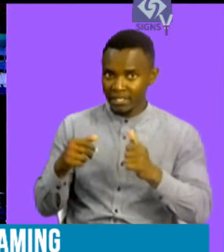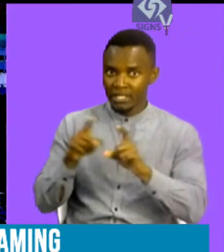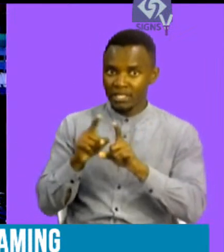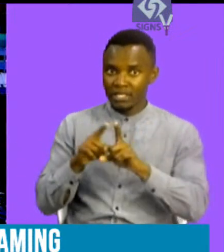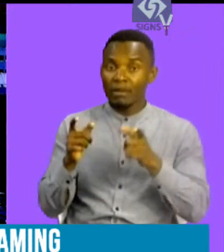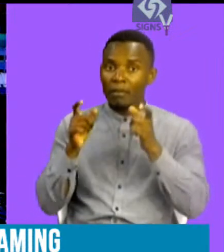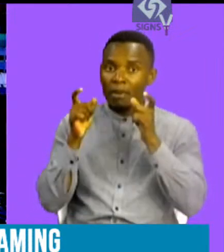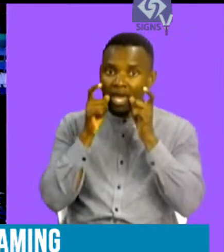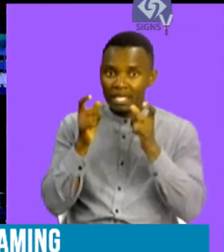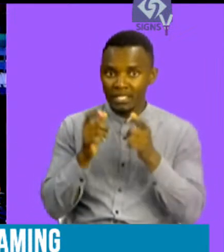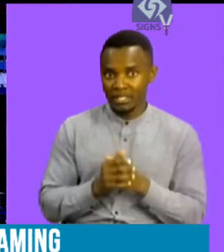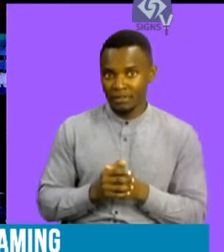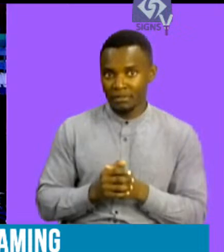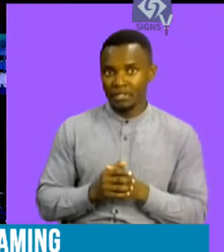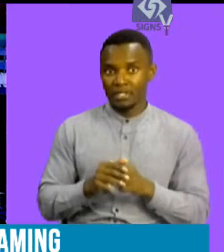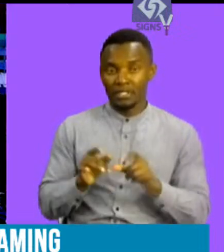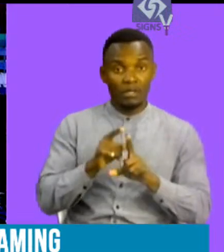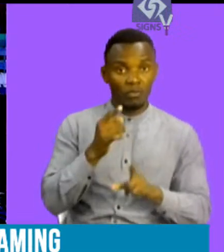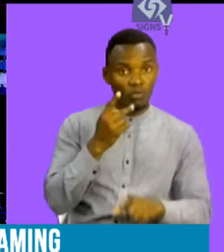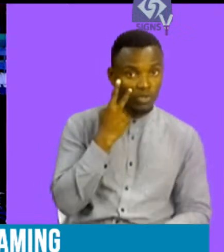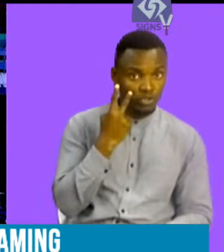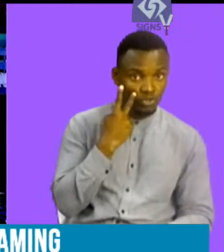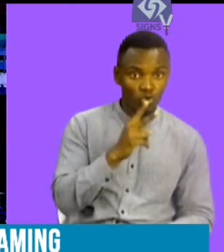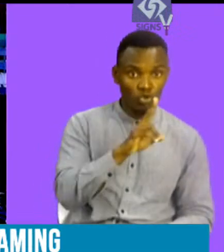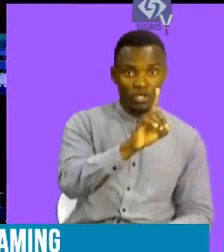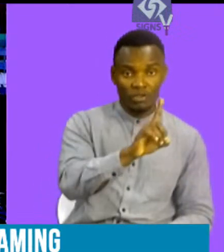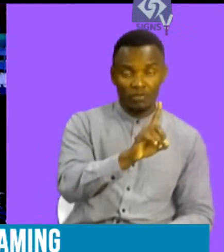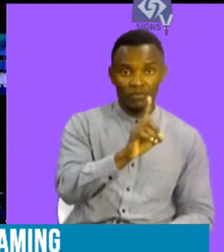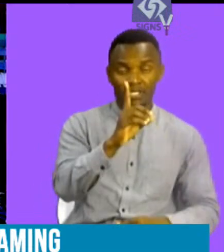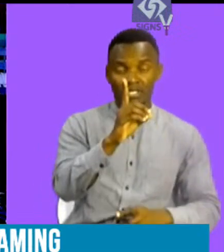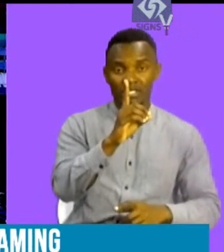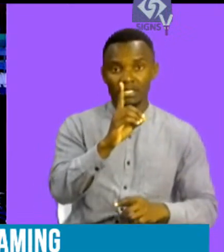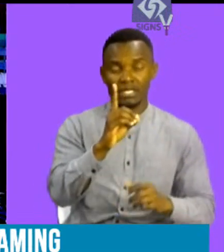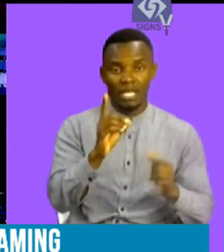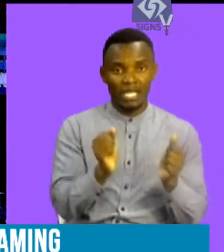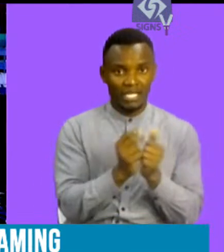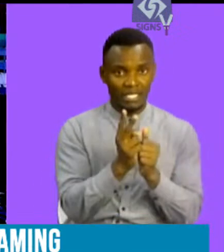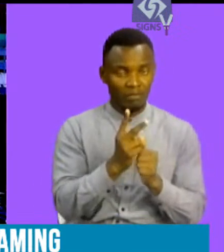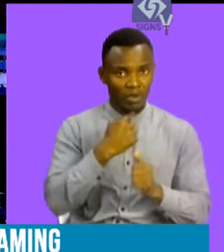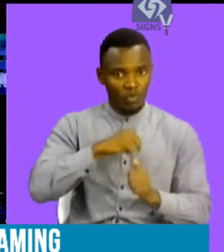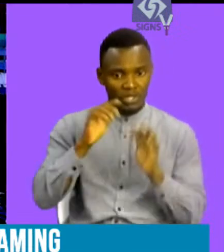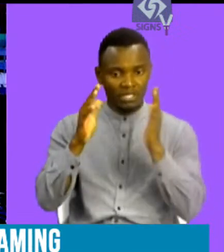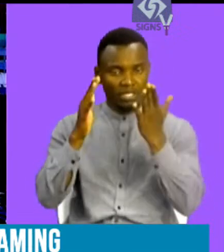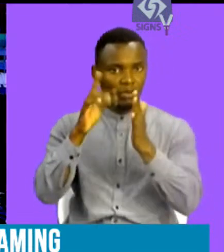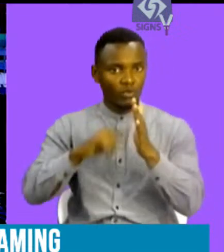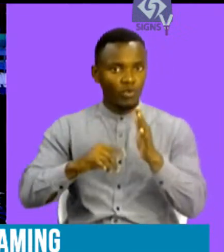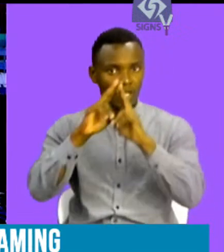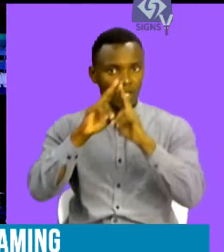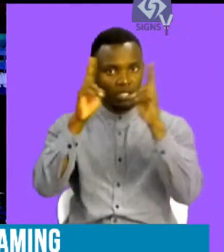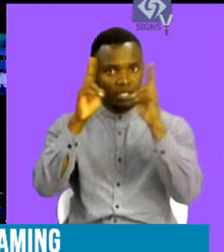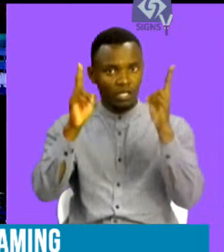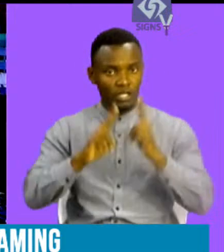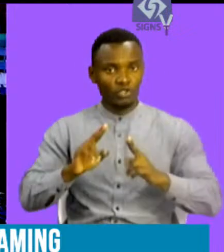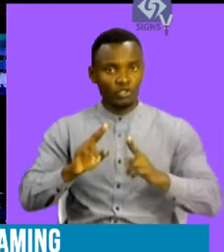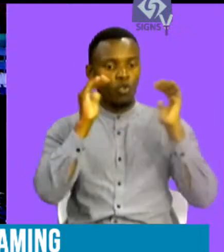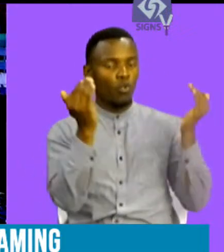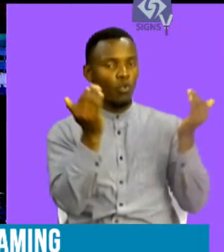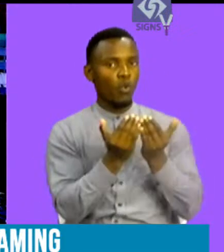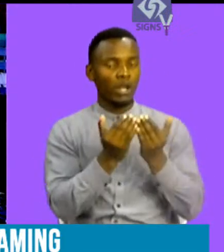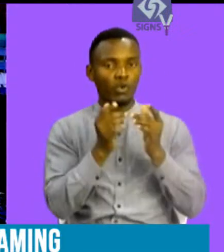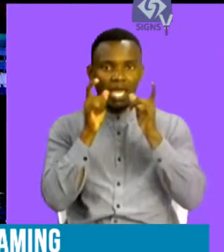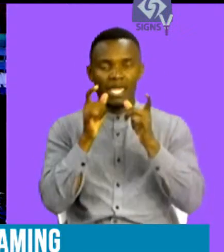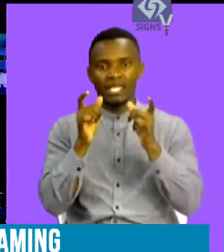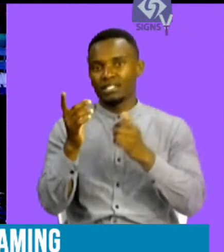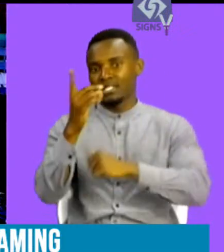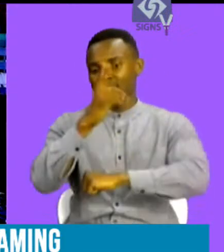and AIDS, because we also saw that on 1st December we celebrated International or World AIDS Day. We're going to be talking about that extensively.